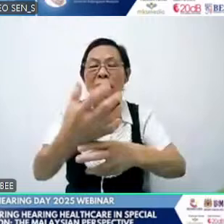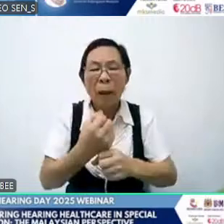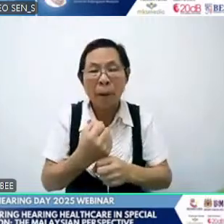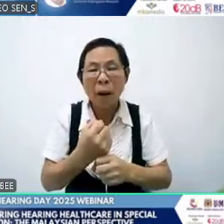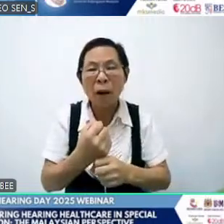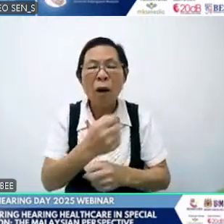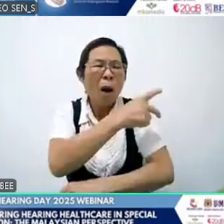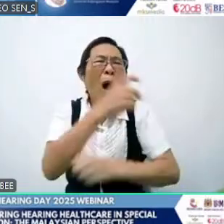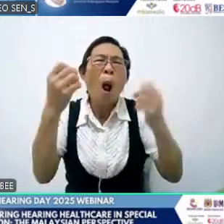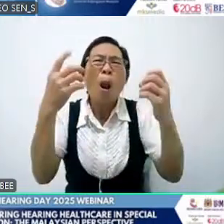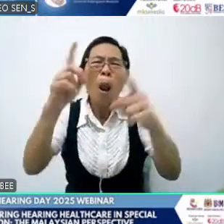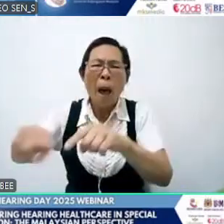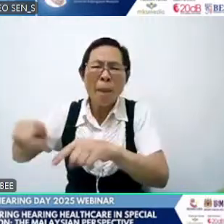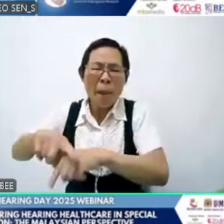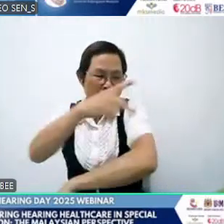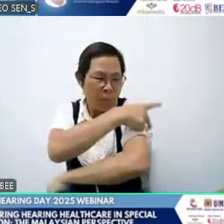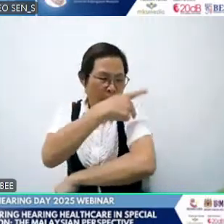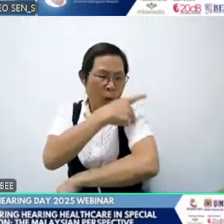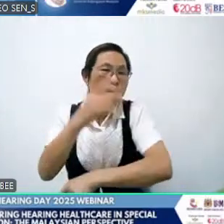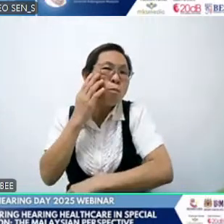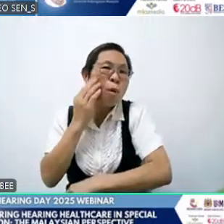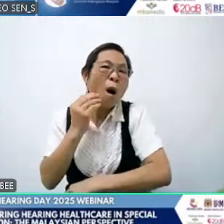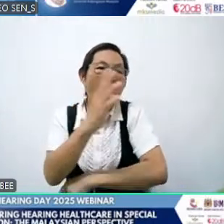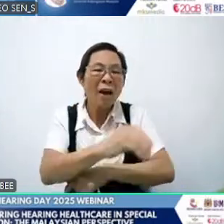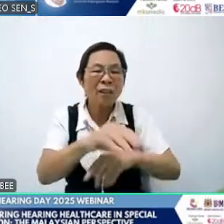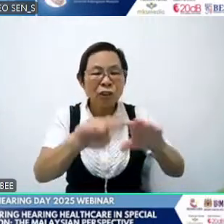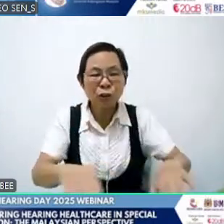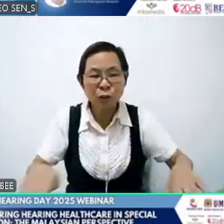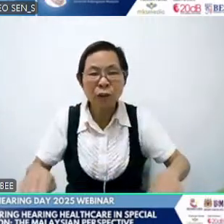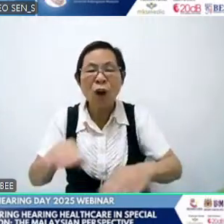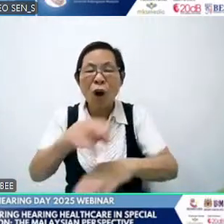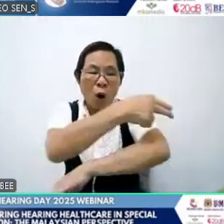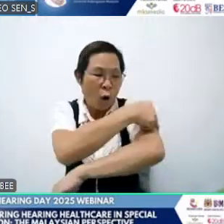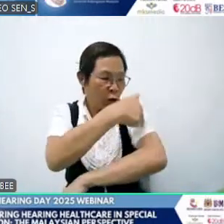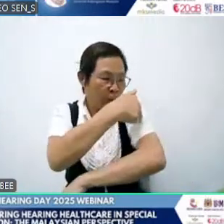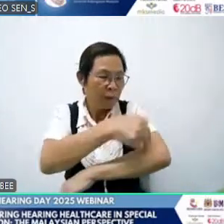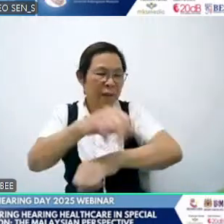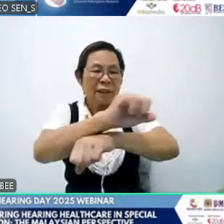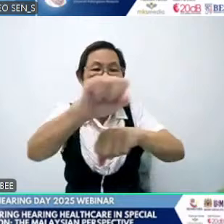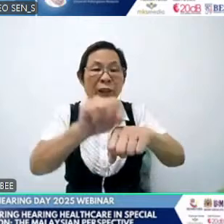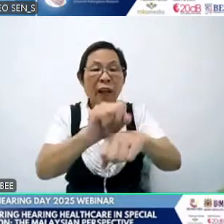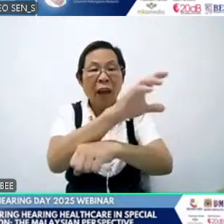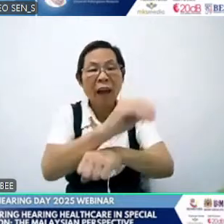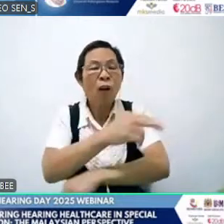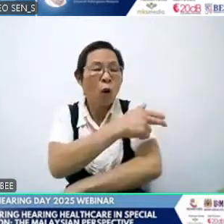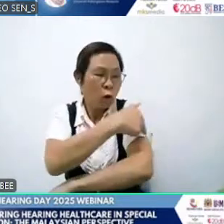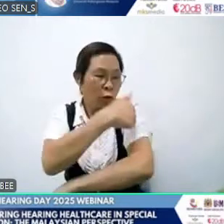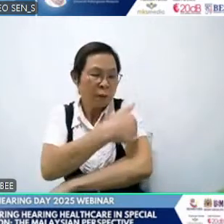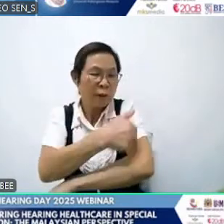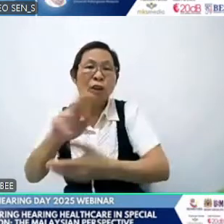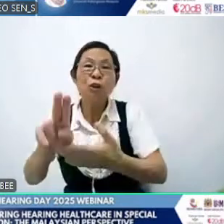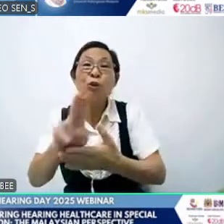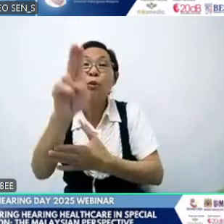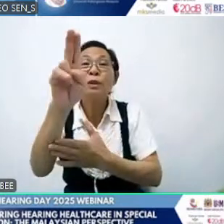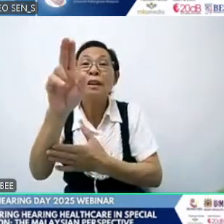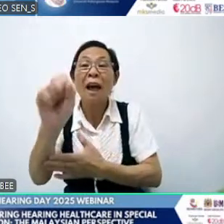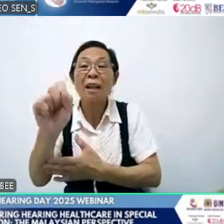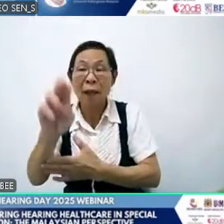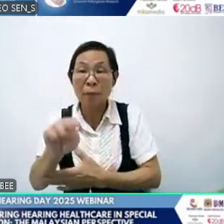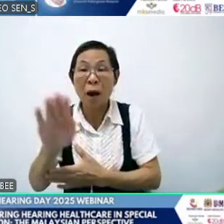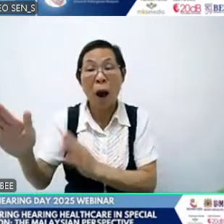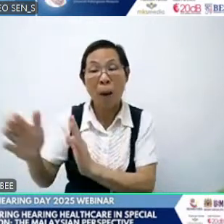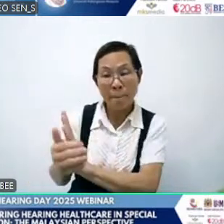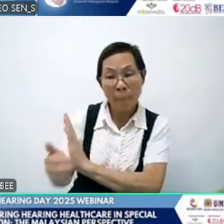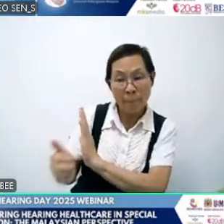experience at KK Women's and Children's Hospital in Singapore, as well as USM. Her expertise